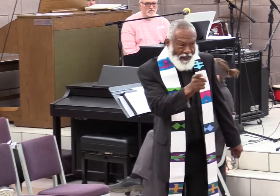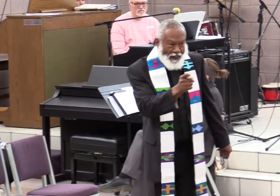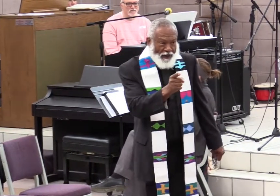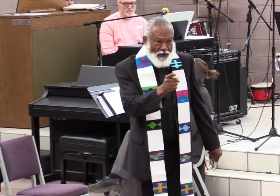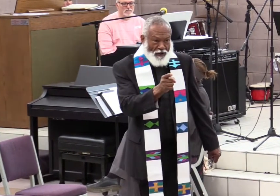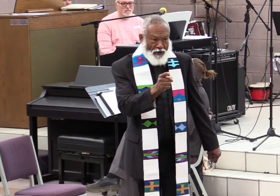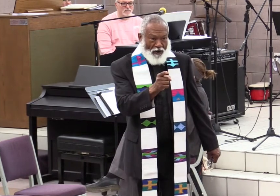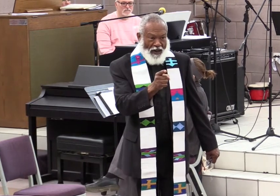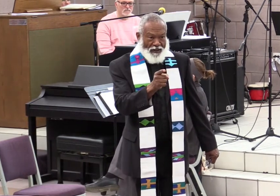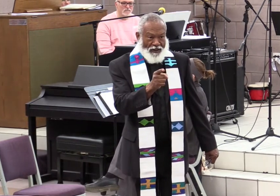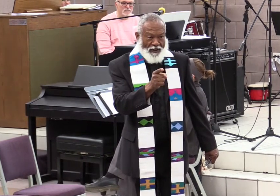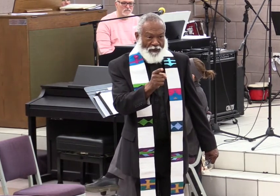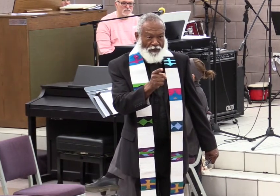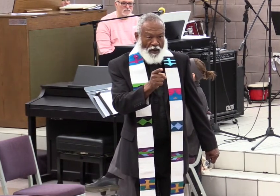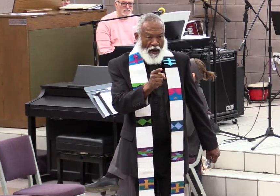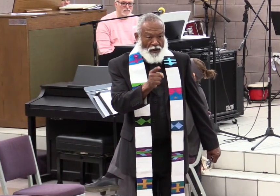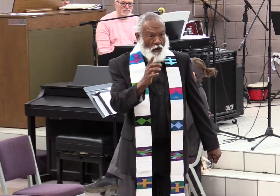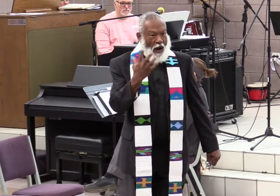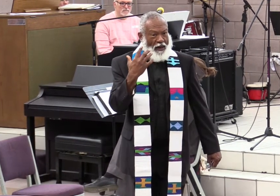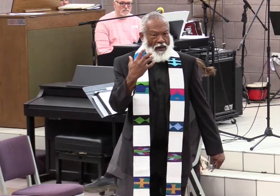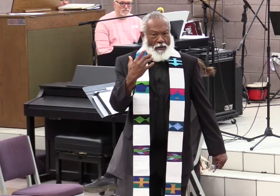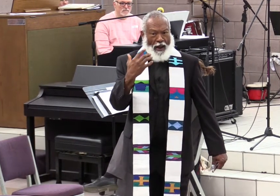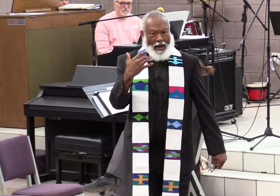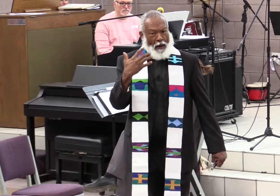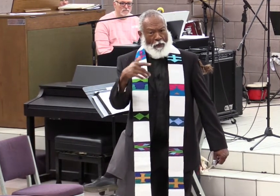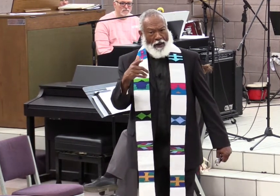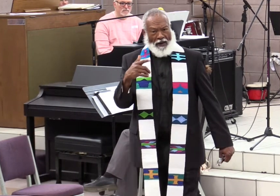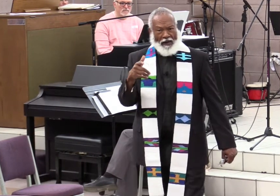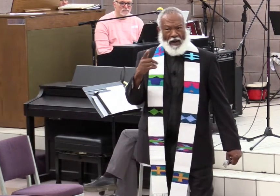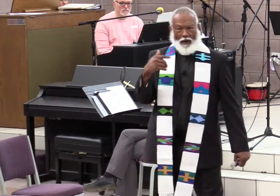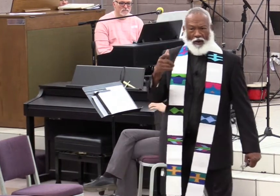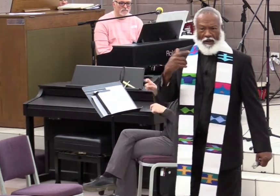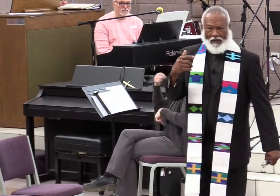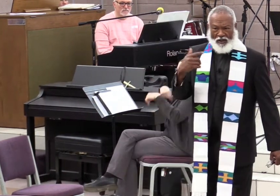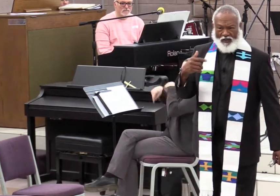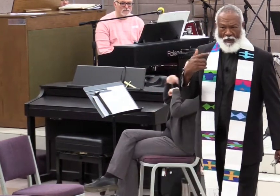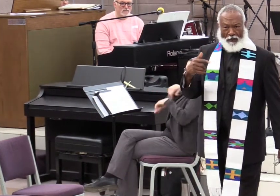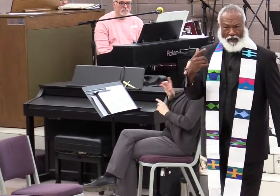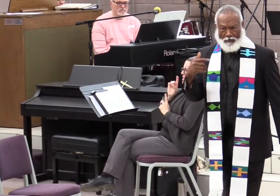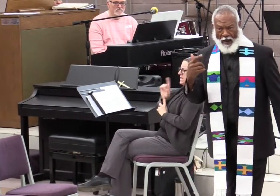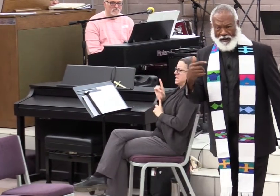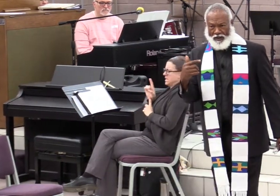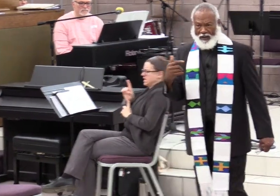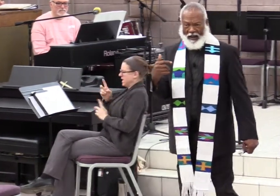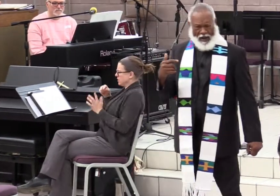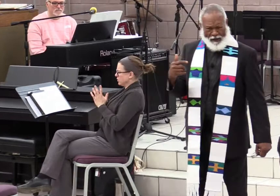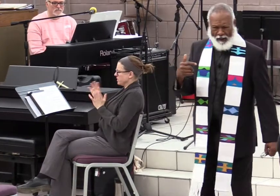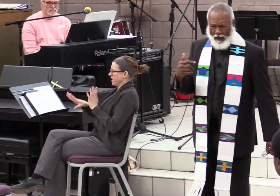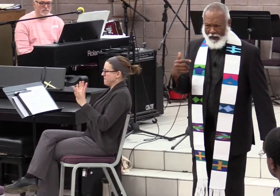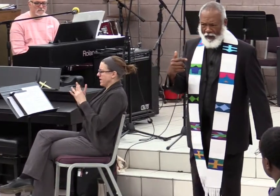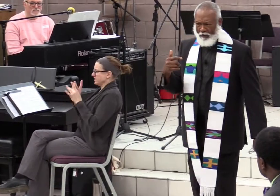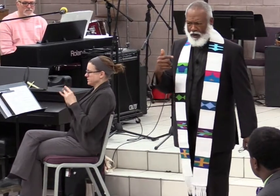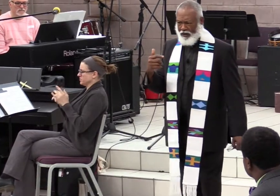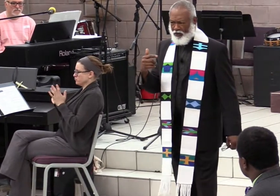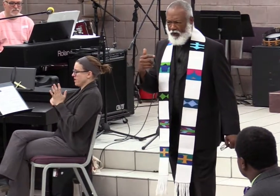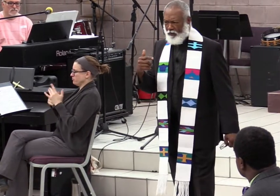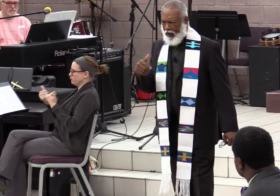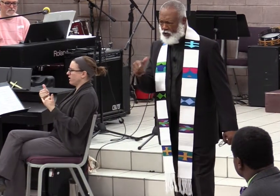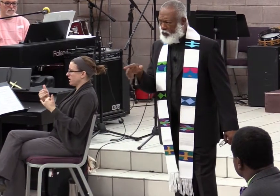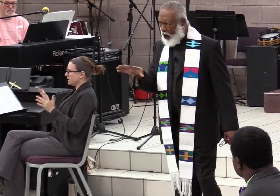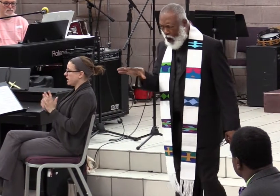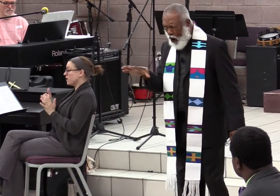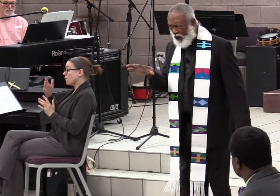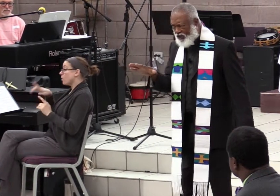Be Christ. So I need to back up a minute and look at this Philippians passage again, because